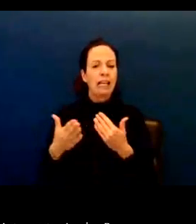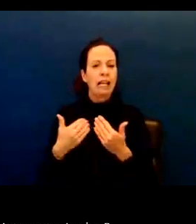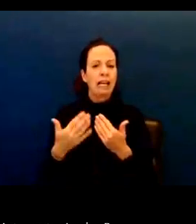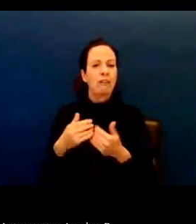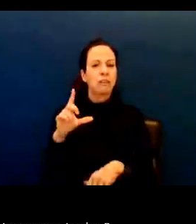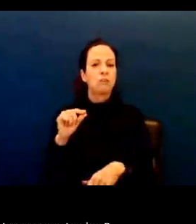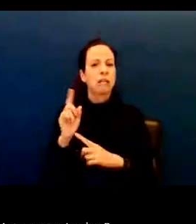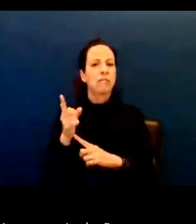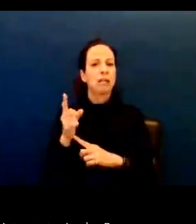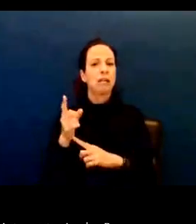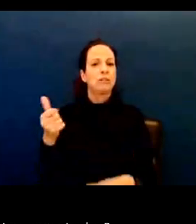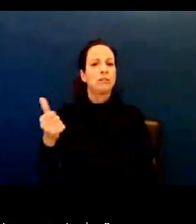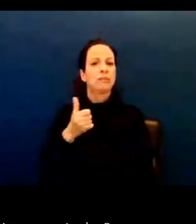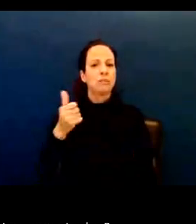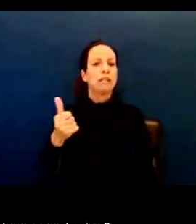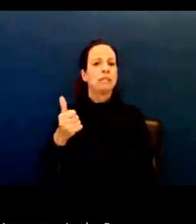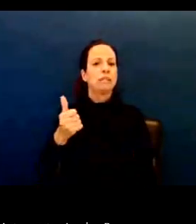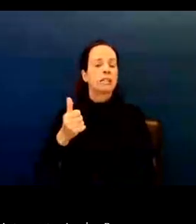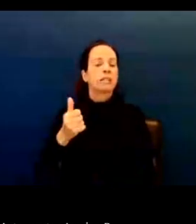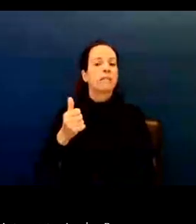university on zero-emission bus.